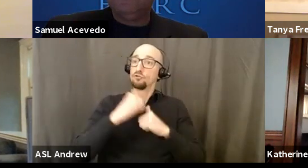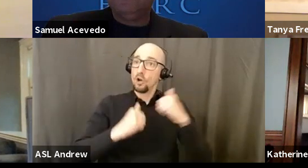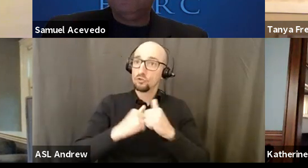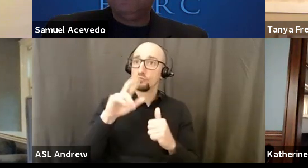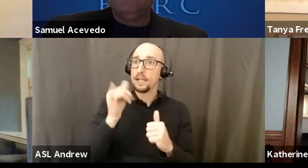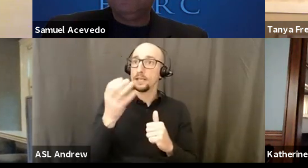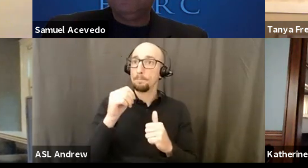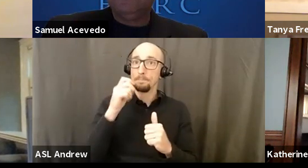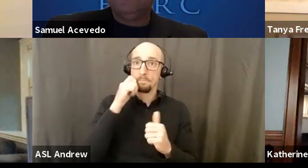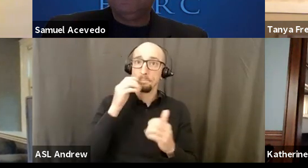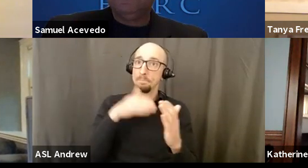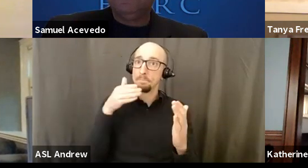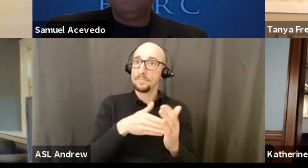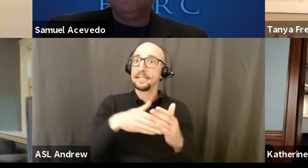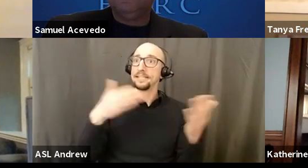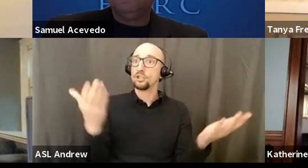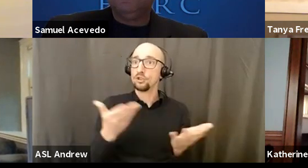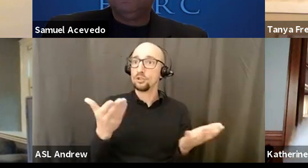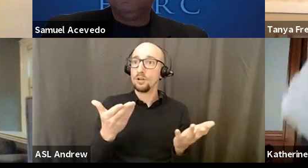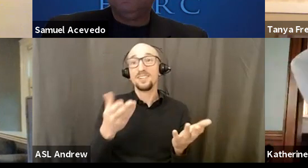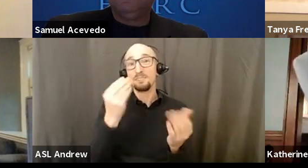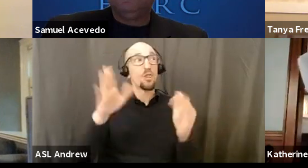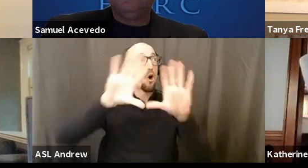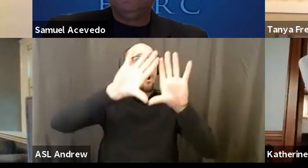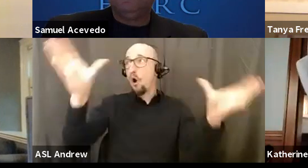of public education, so let's own it. It all started here.